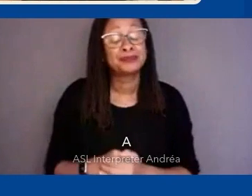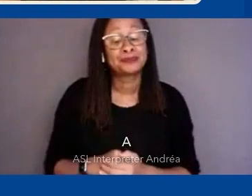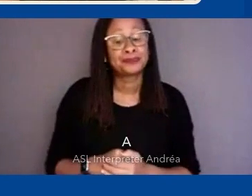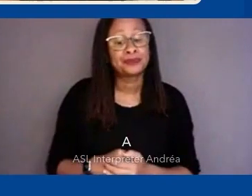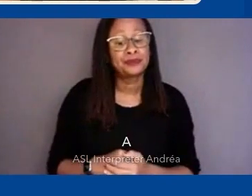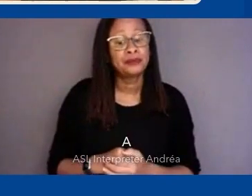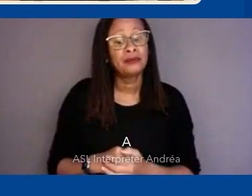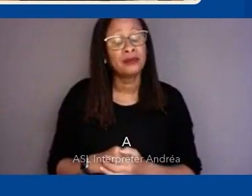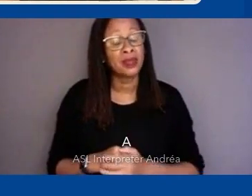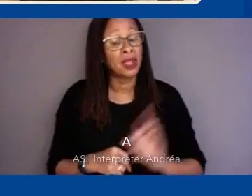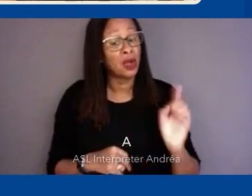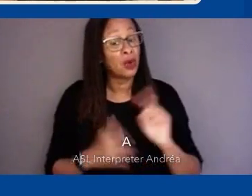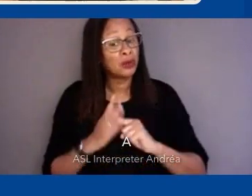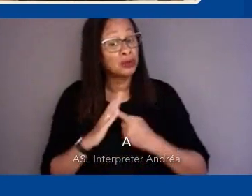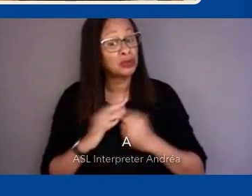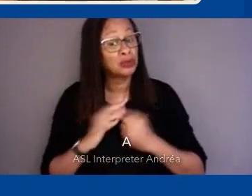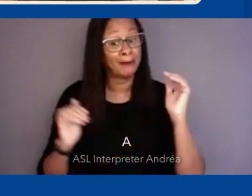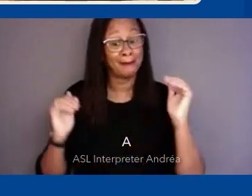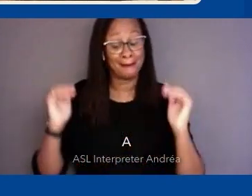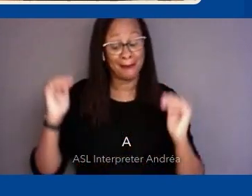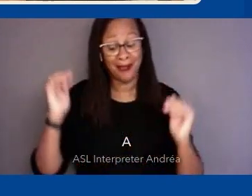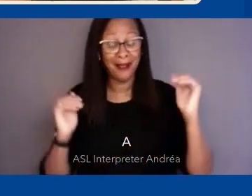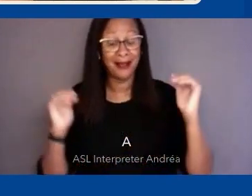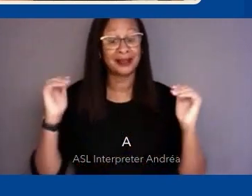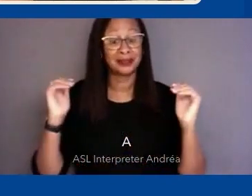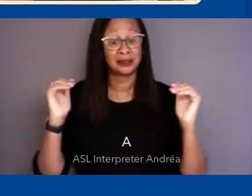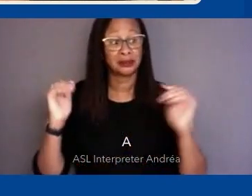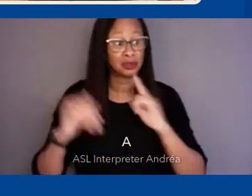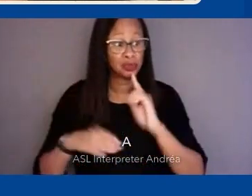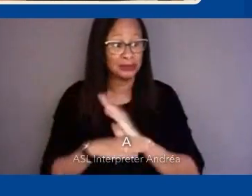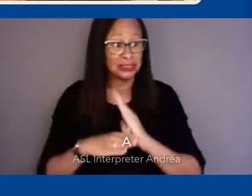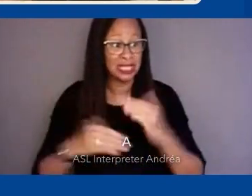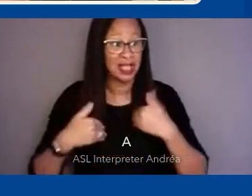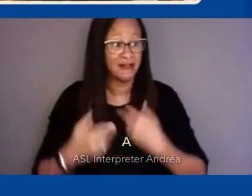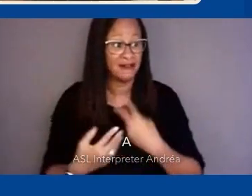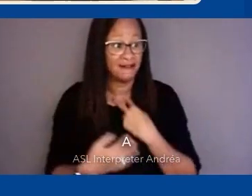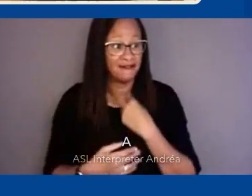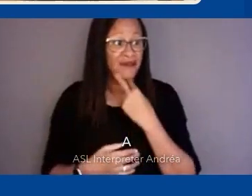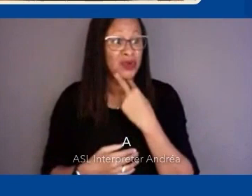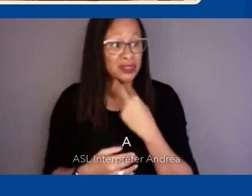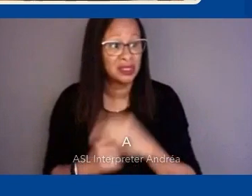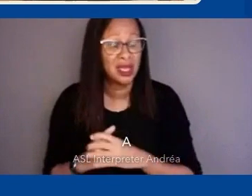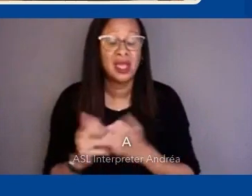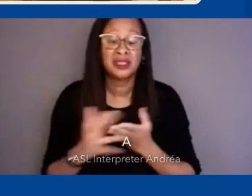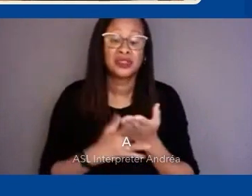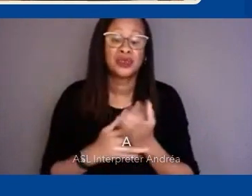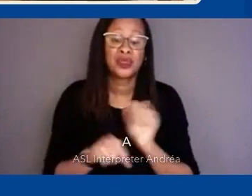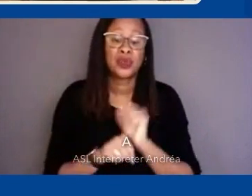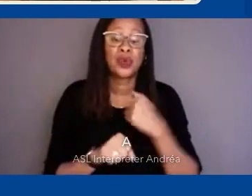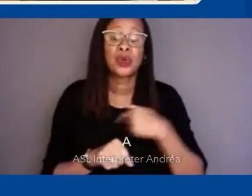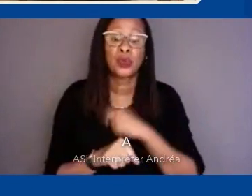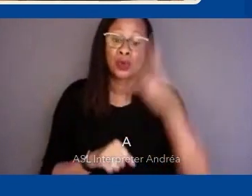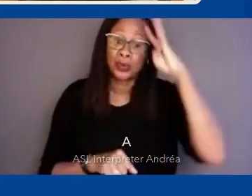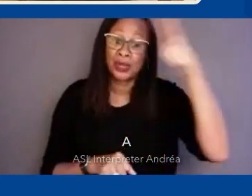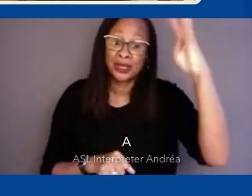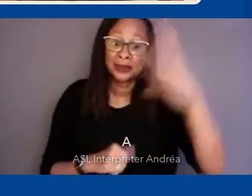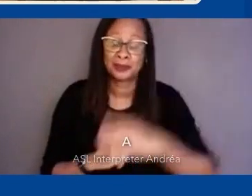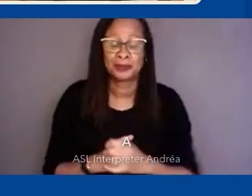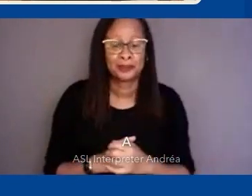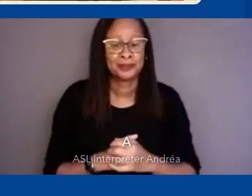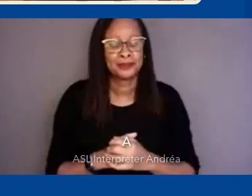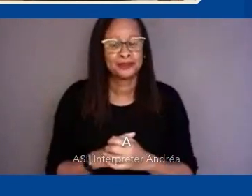where we start to balance it out or try to actually have a voice in that is through the work that we're creating, which